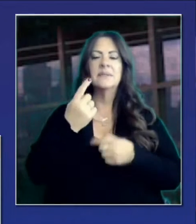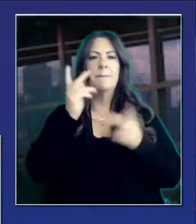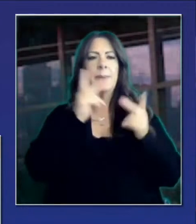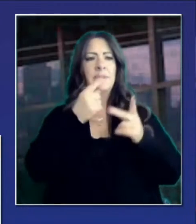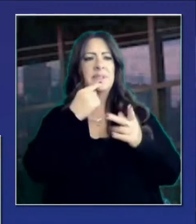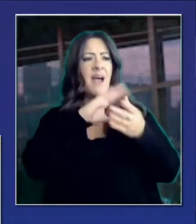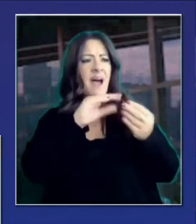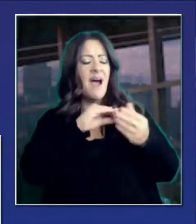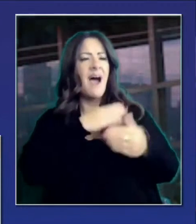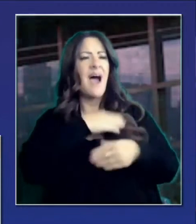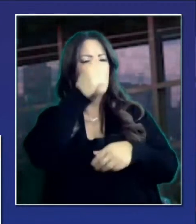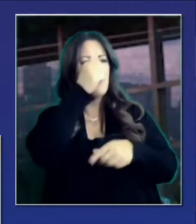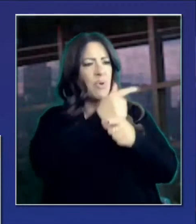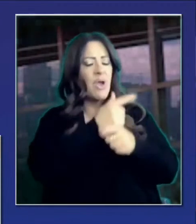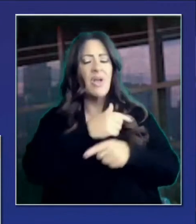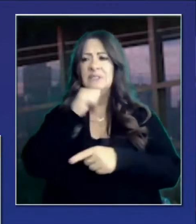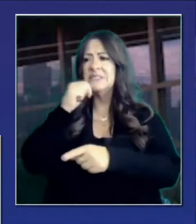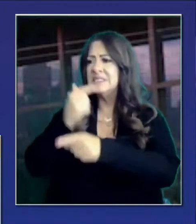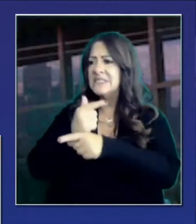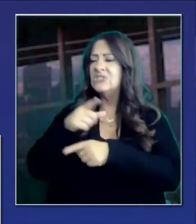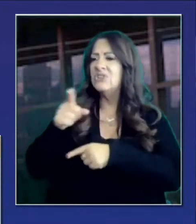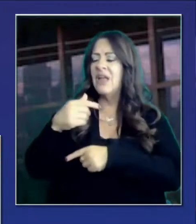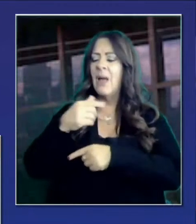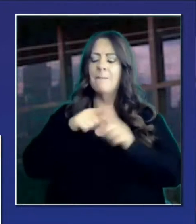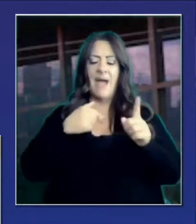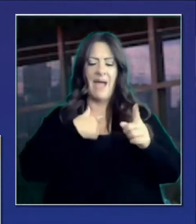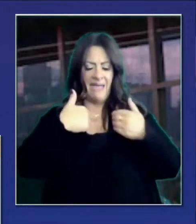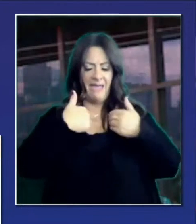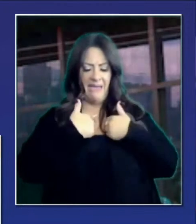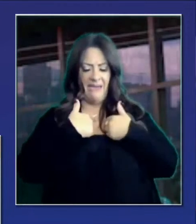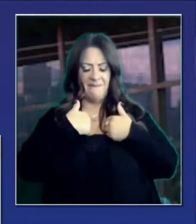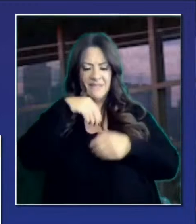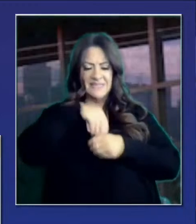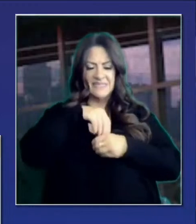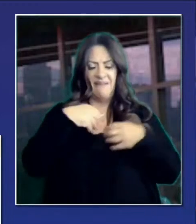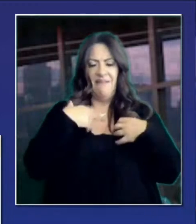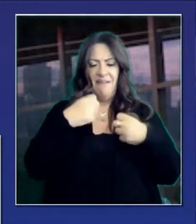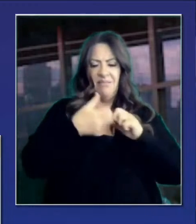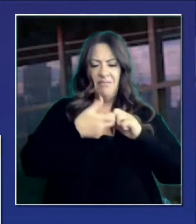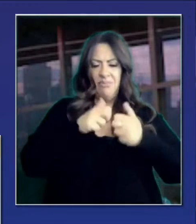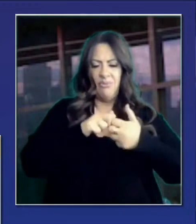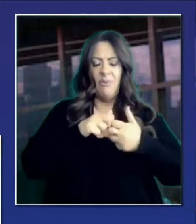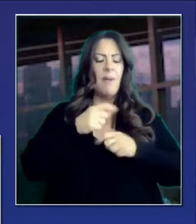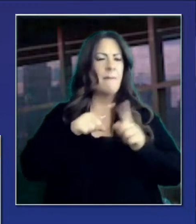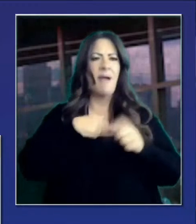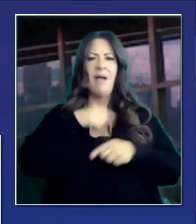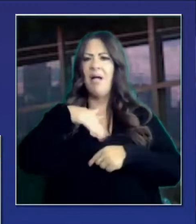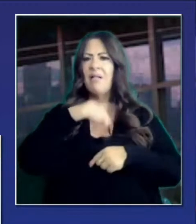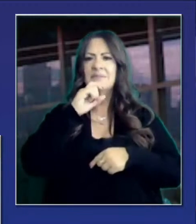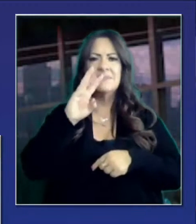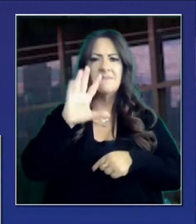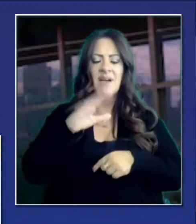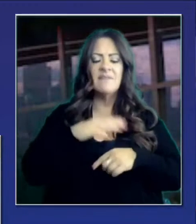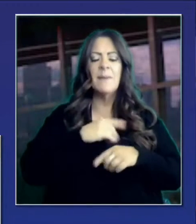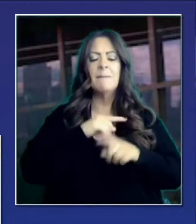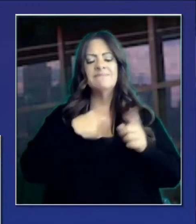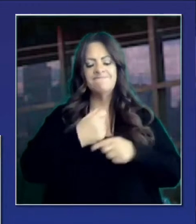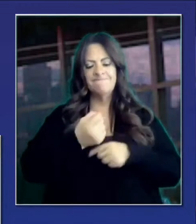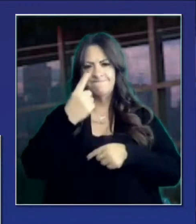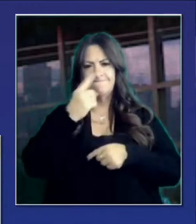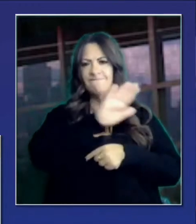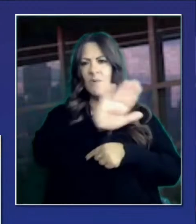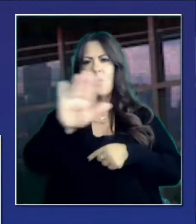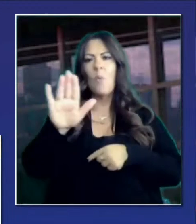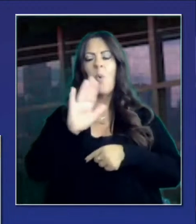I've got a pre-existing condition, I'm not 65, I'm 64, all of these questions, appropriate questions,